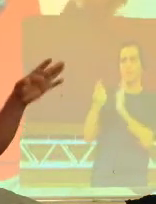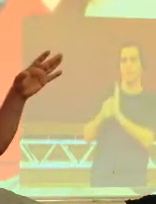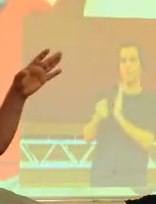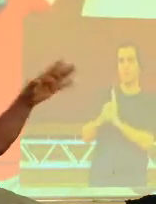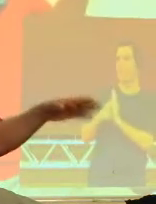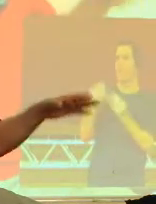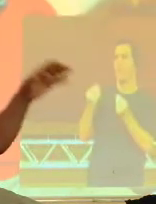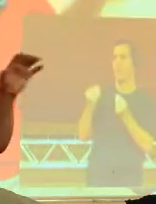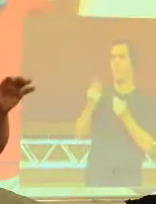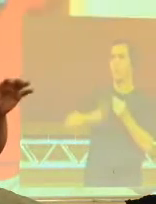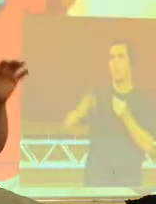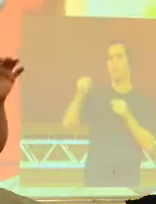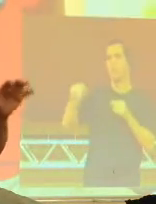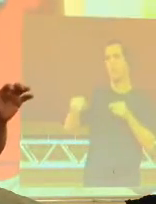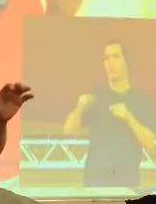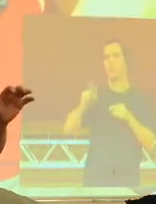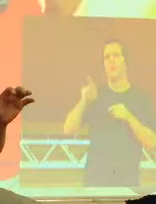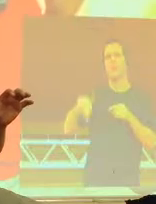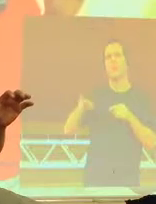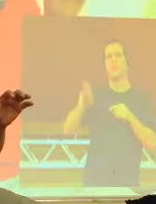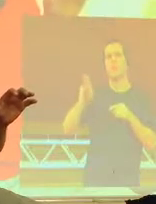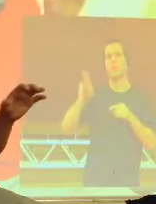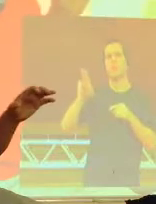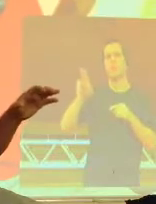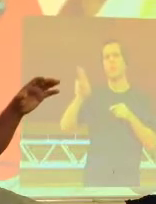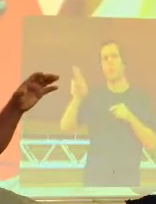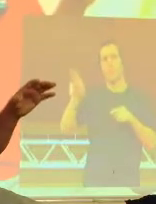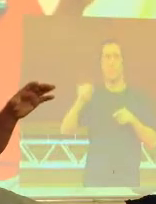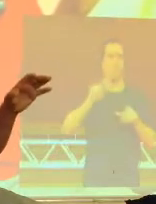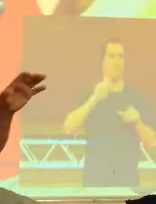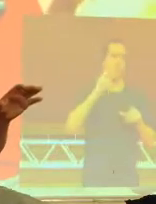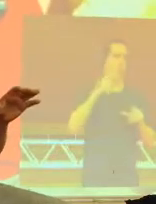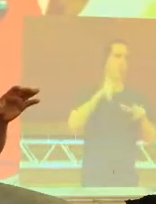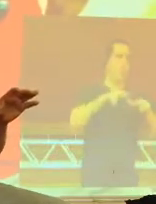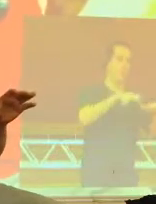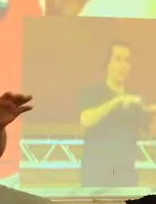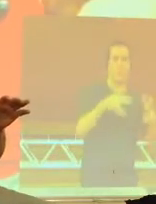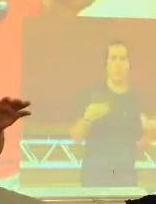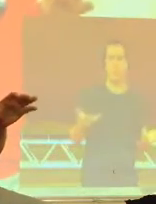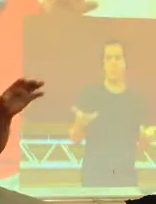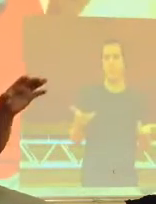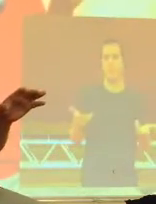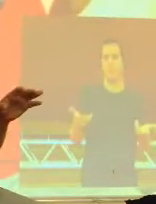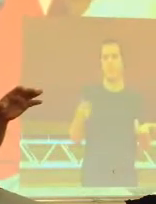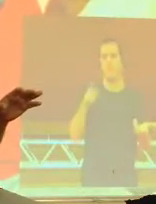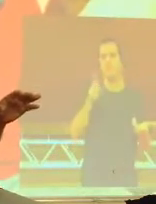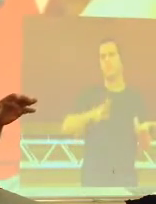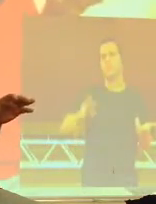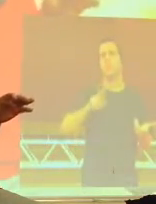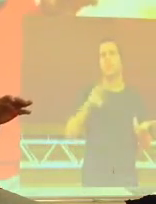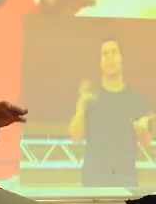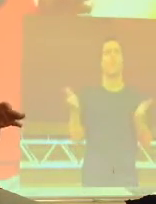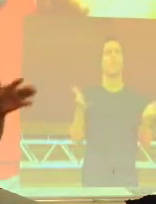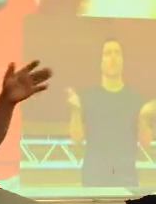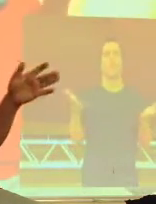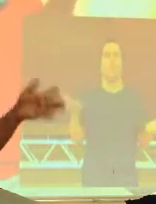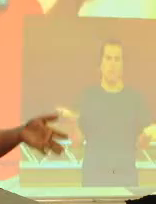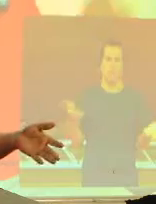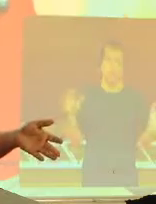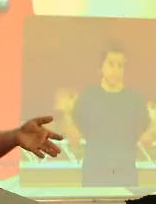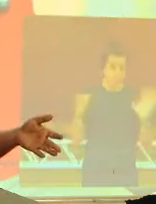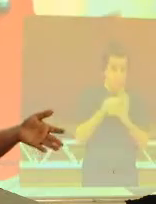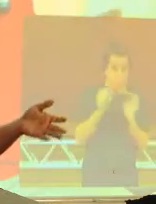you use GNU and Linux together. That's why it's the GNU plus Linux system. But anyway, you don't need to be